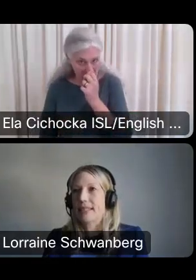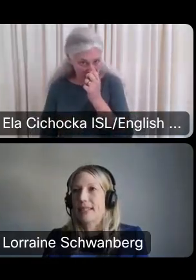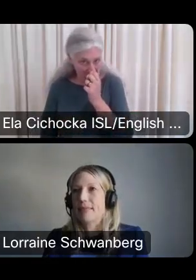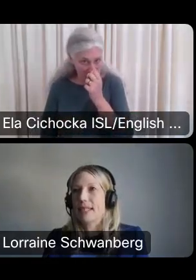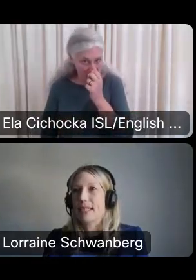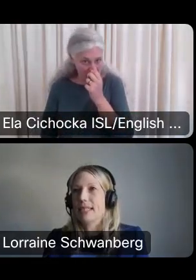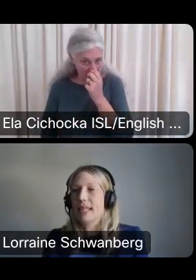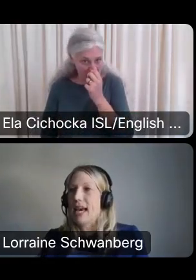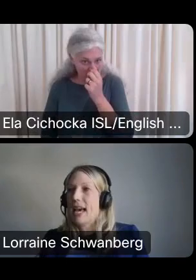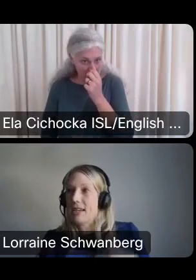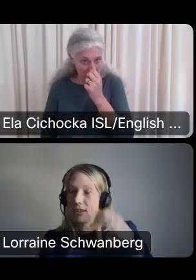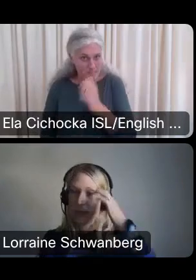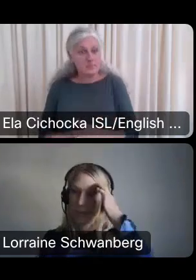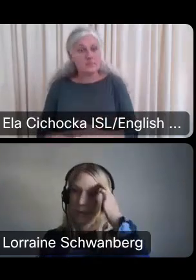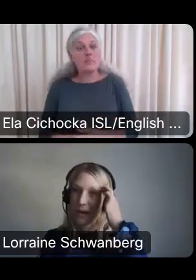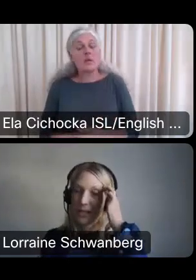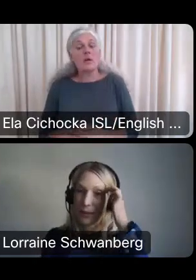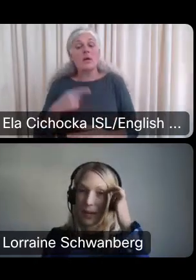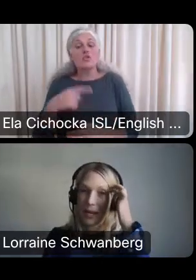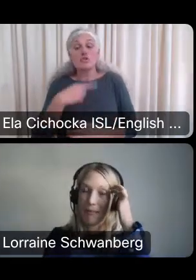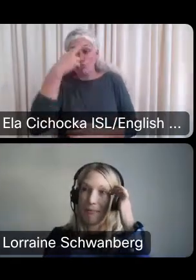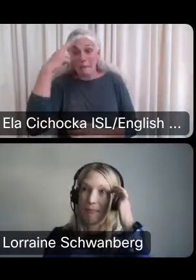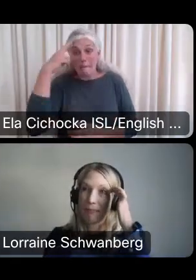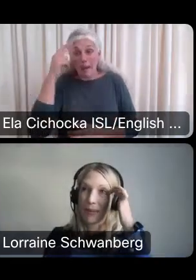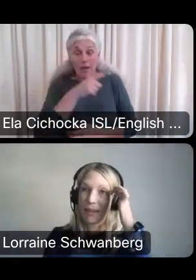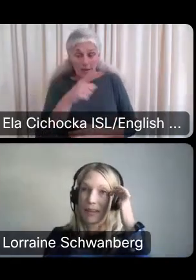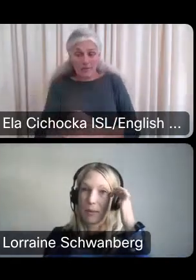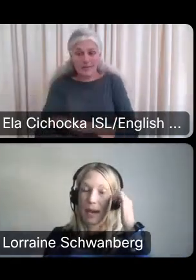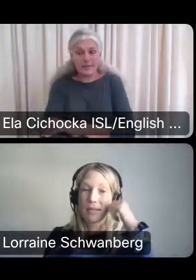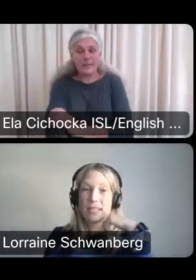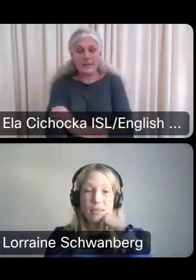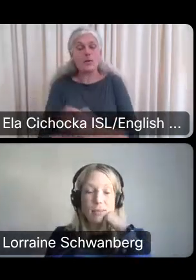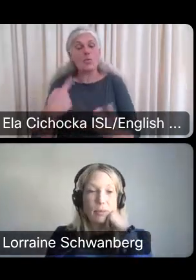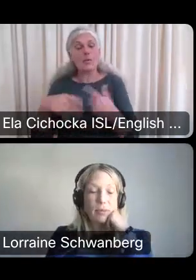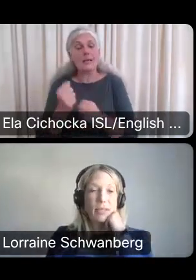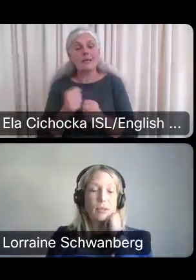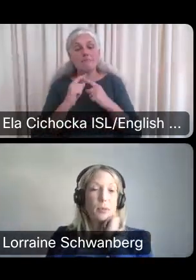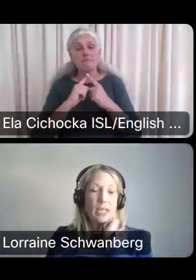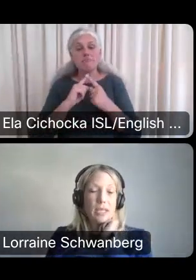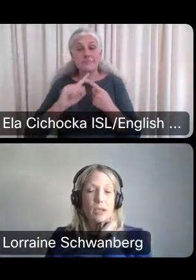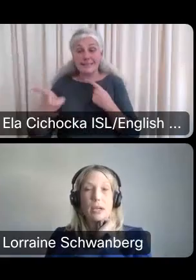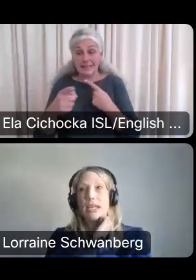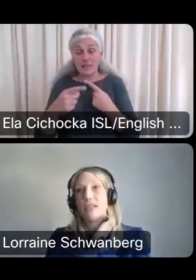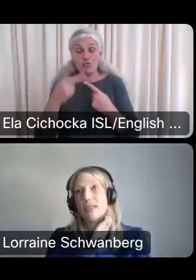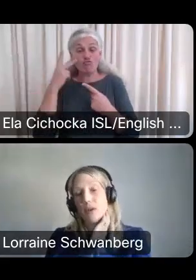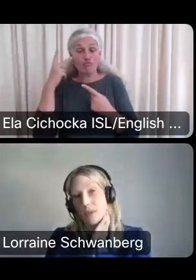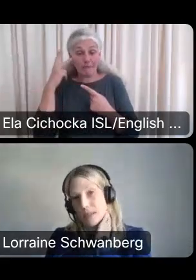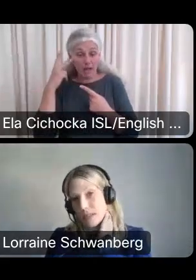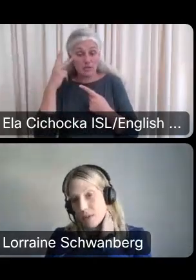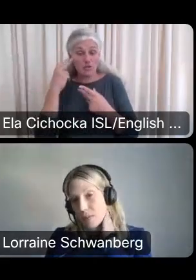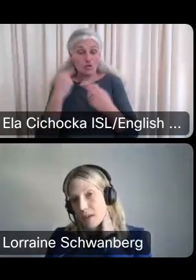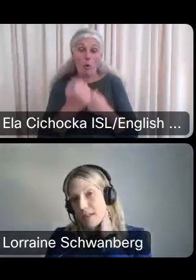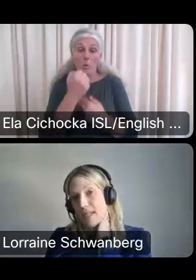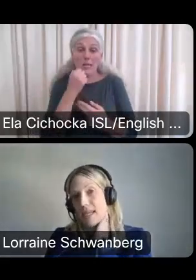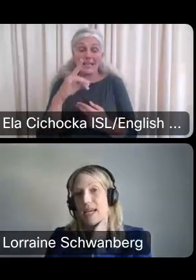Next slide, please. And just to remind you, we have sent out the revised or updated HSE open